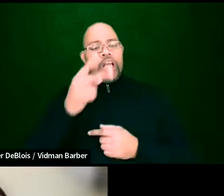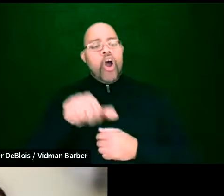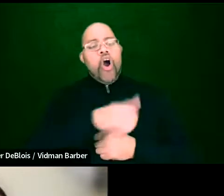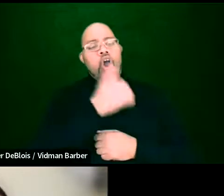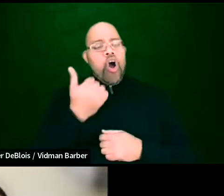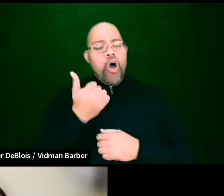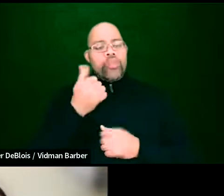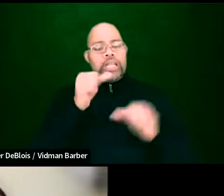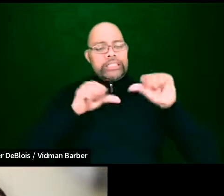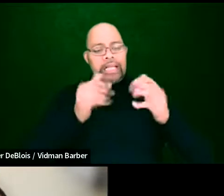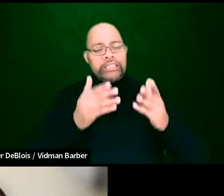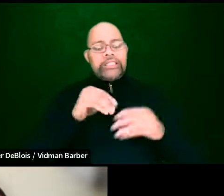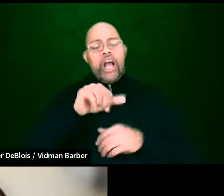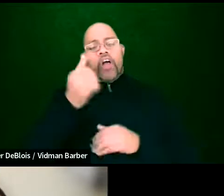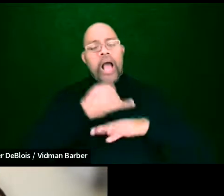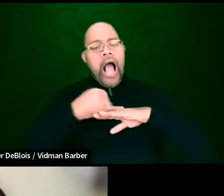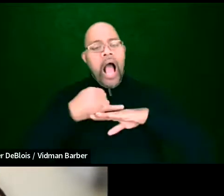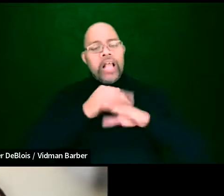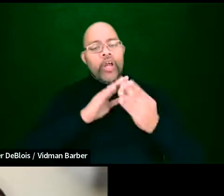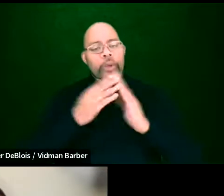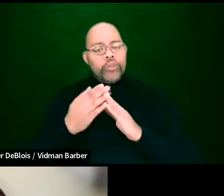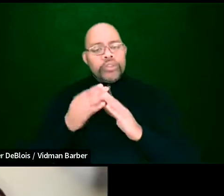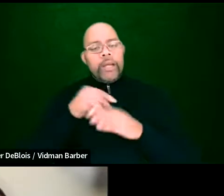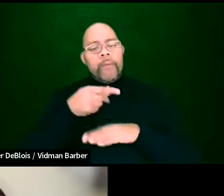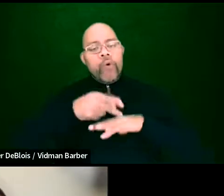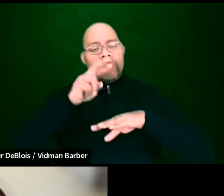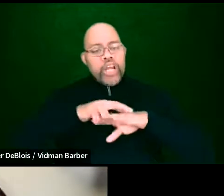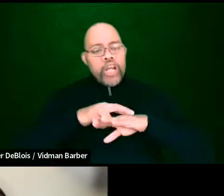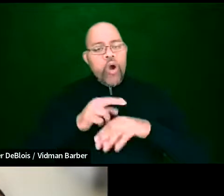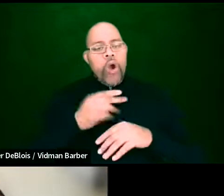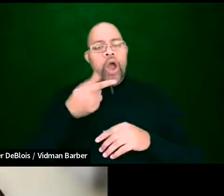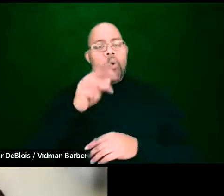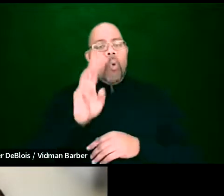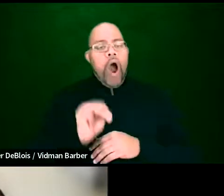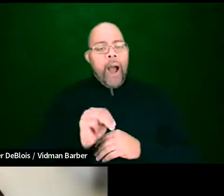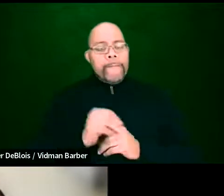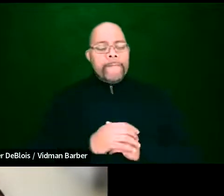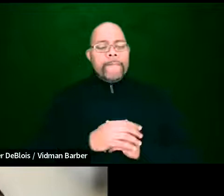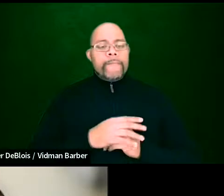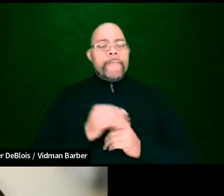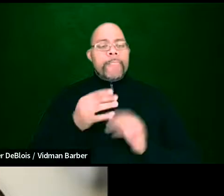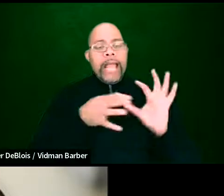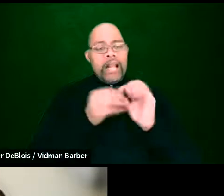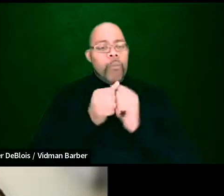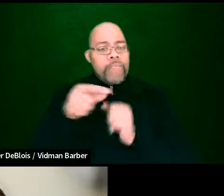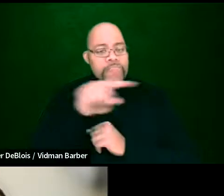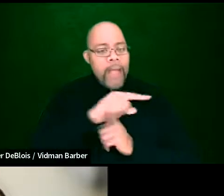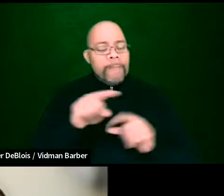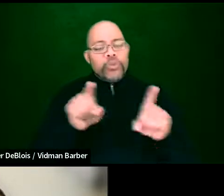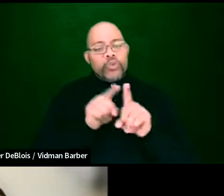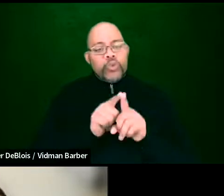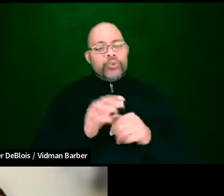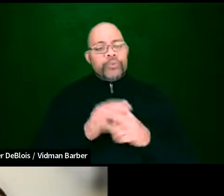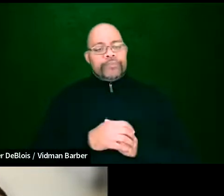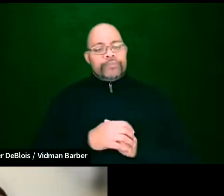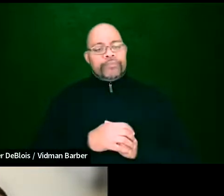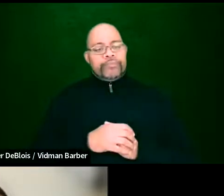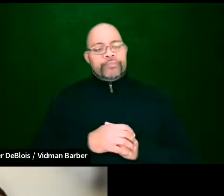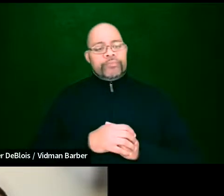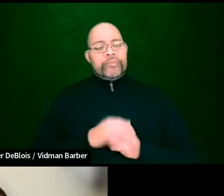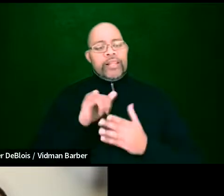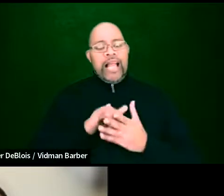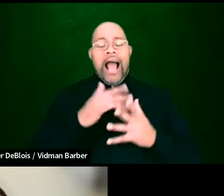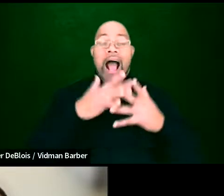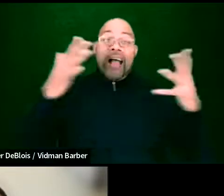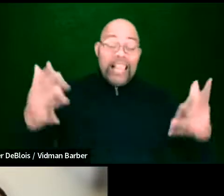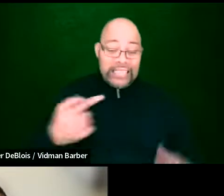other scientists in other island communities in Puerto Rico and Guam and connect with them as well. I know that was a